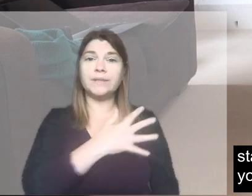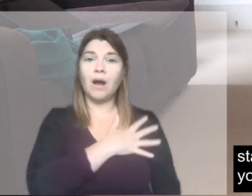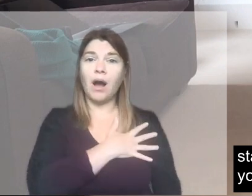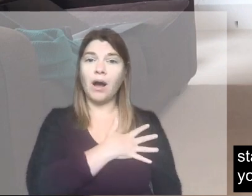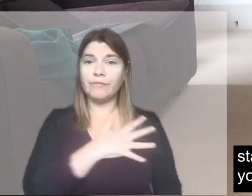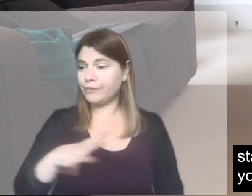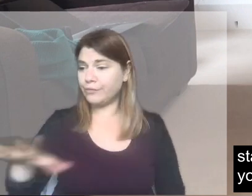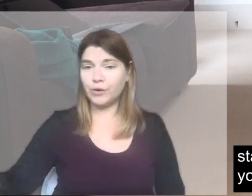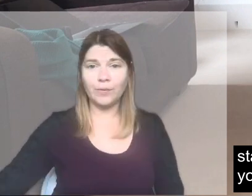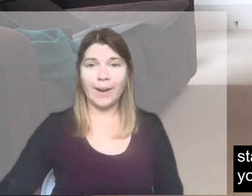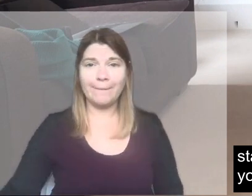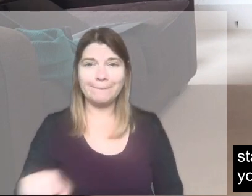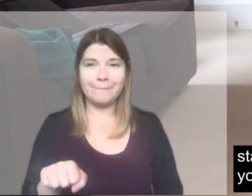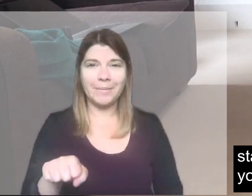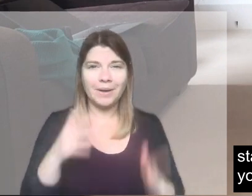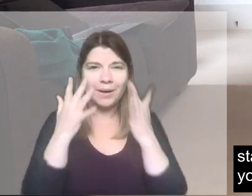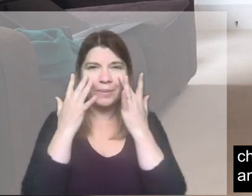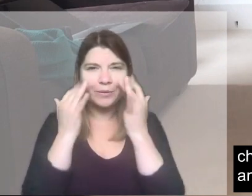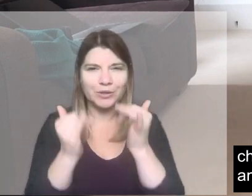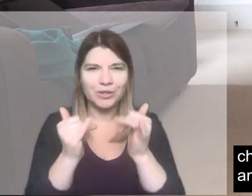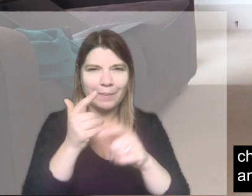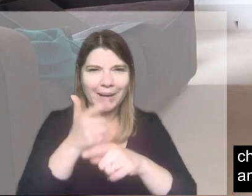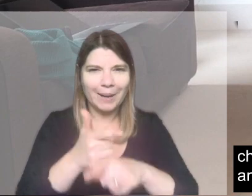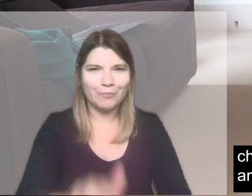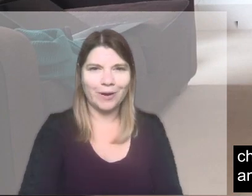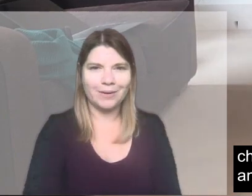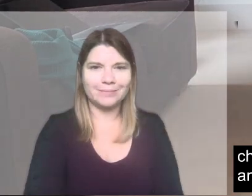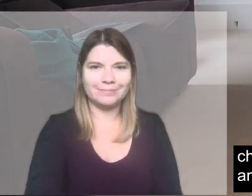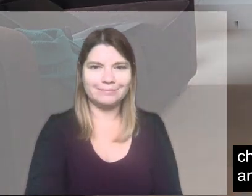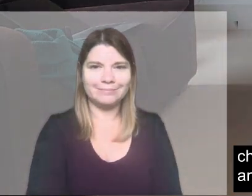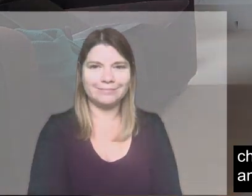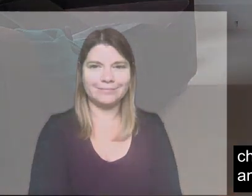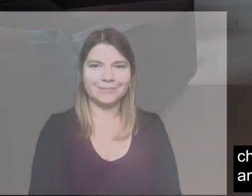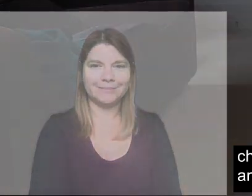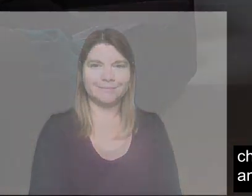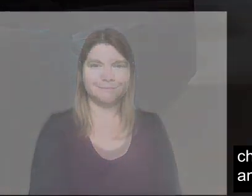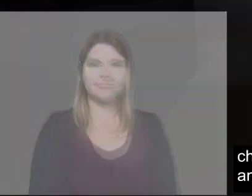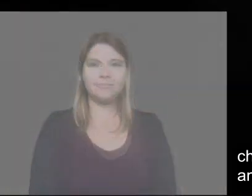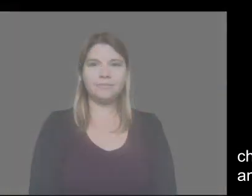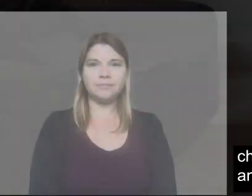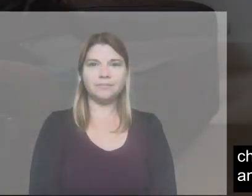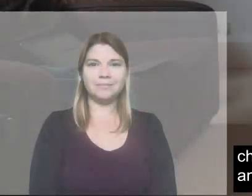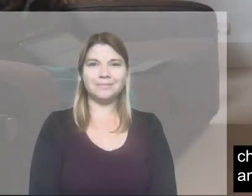your scarf right now. I'm just going to check whether I need to adjust my camera angle.